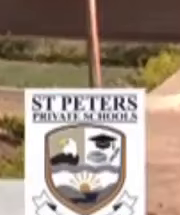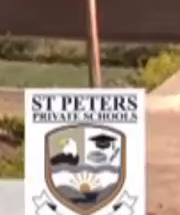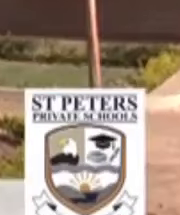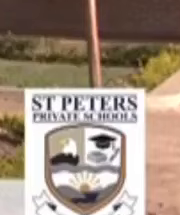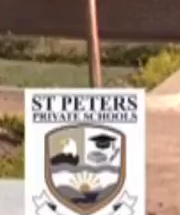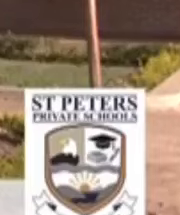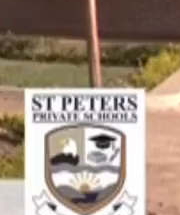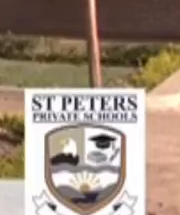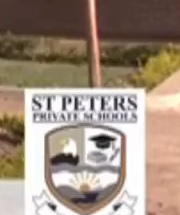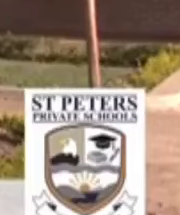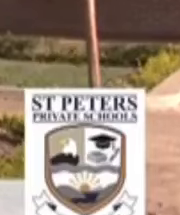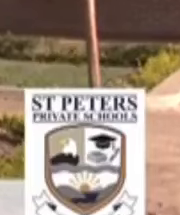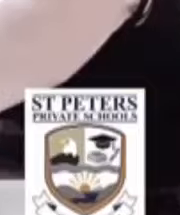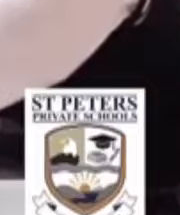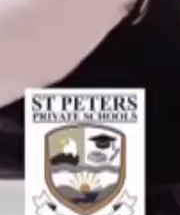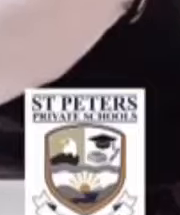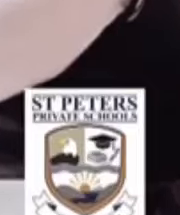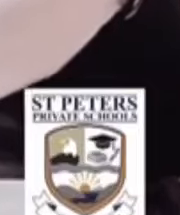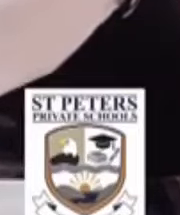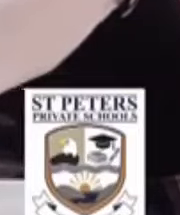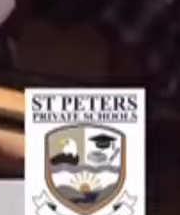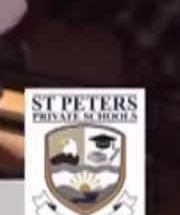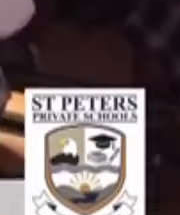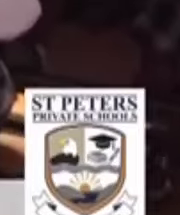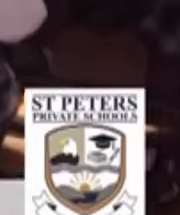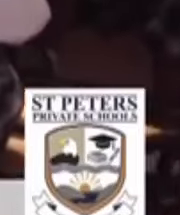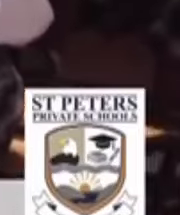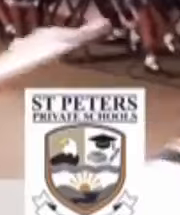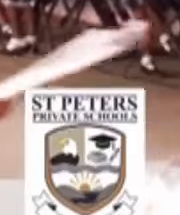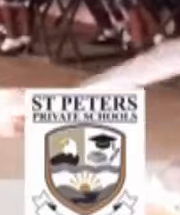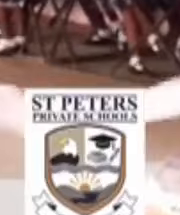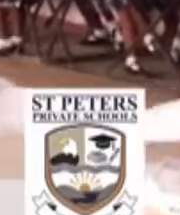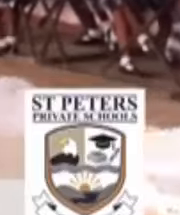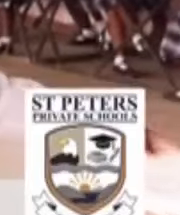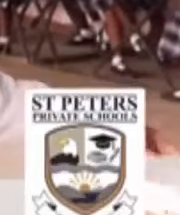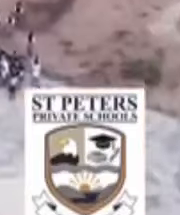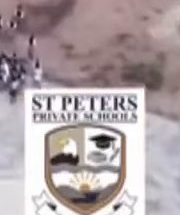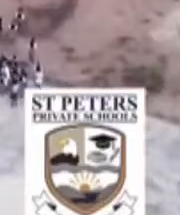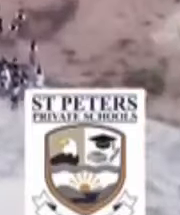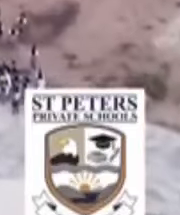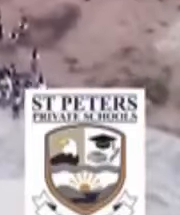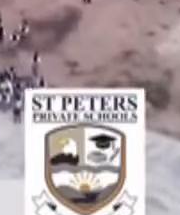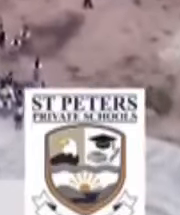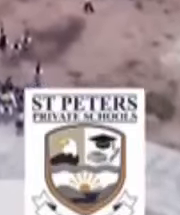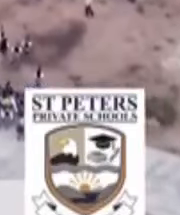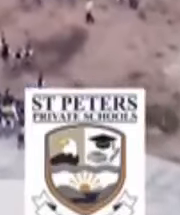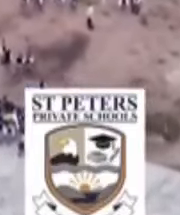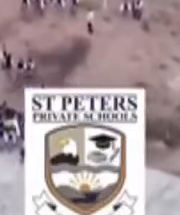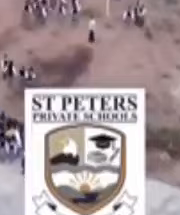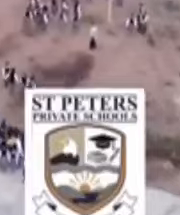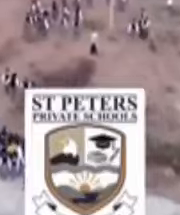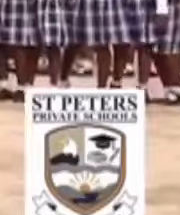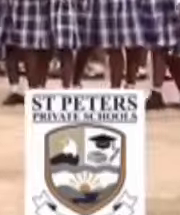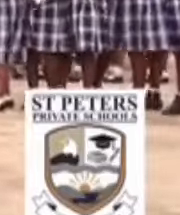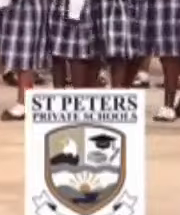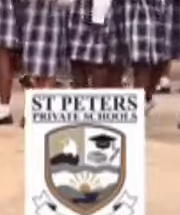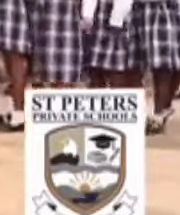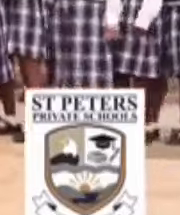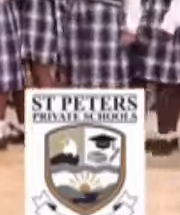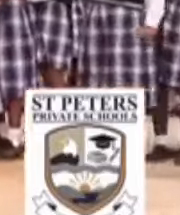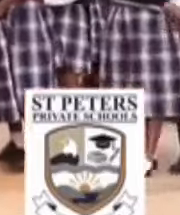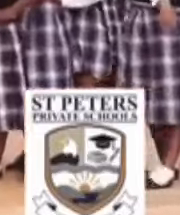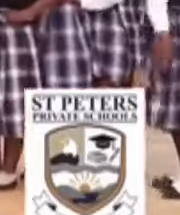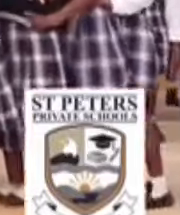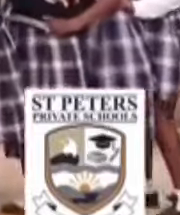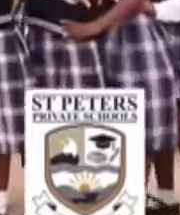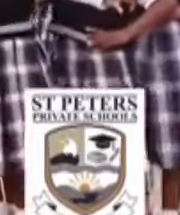facilities, state-of-the-art laboratory, and a modern and well-equipped library. At St. Peter's Private Schools in Imponela, we